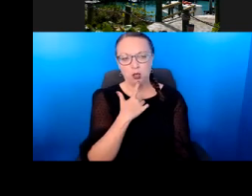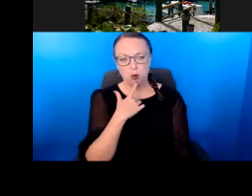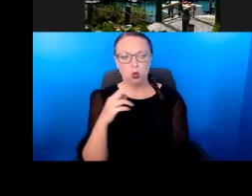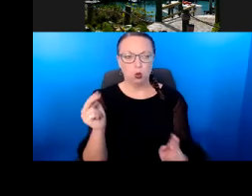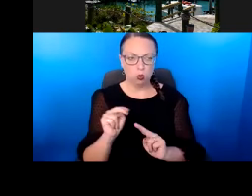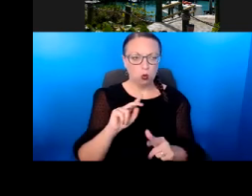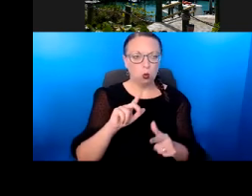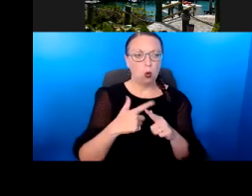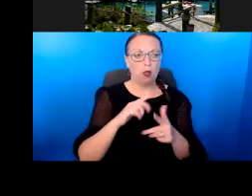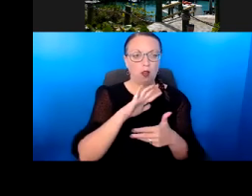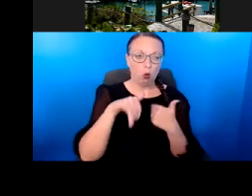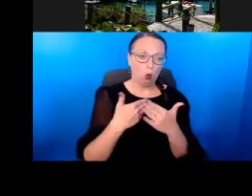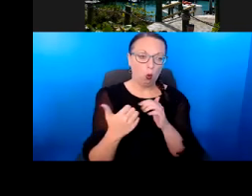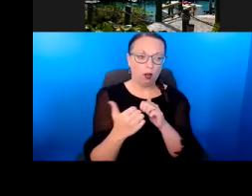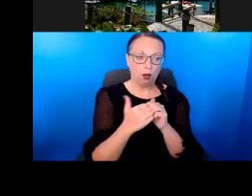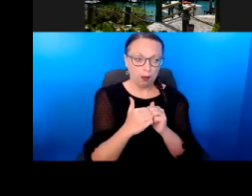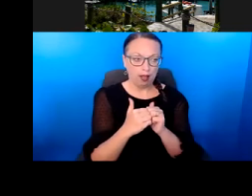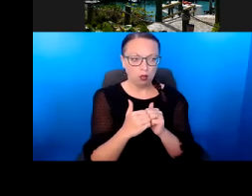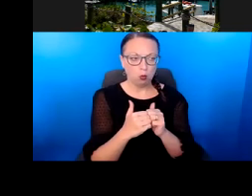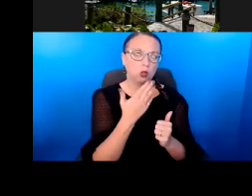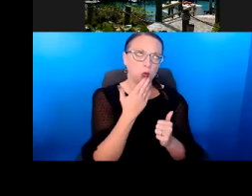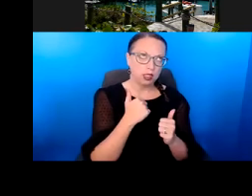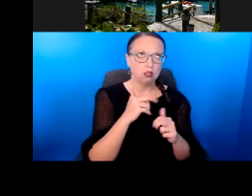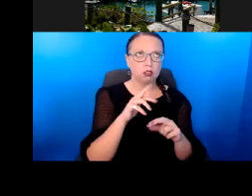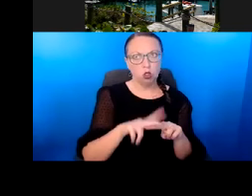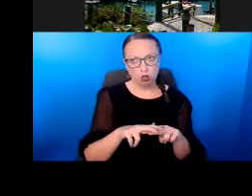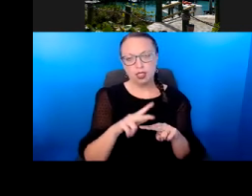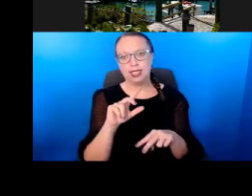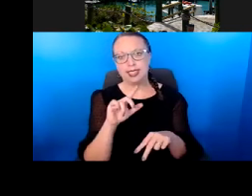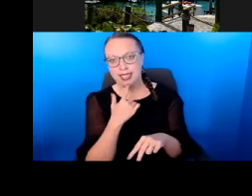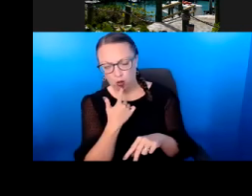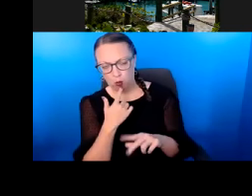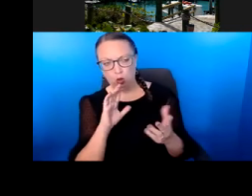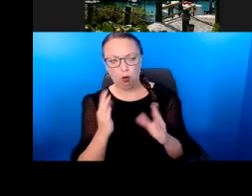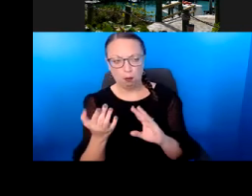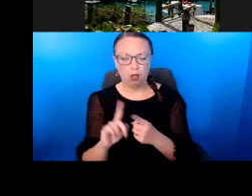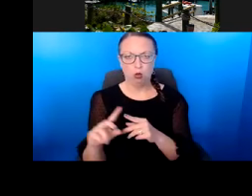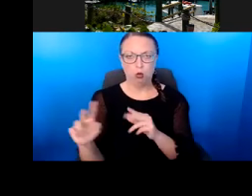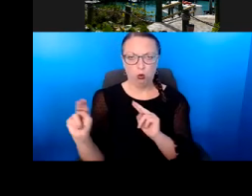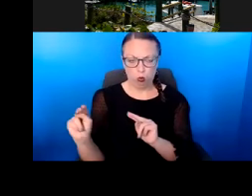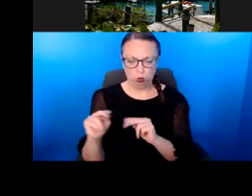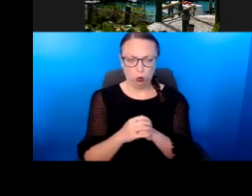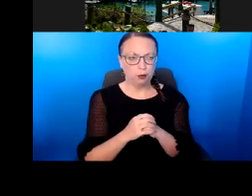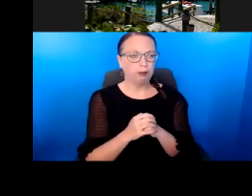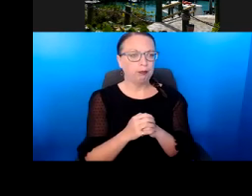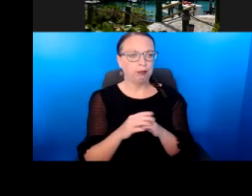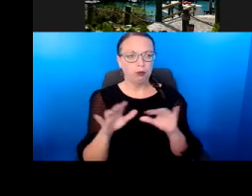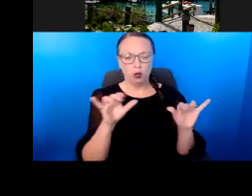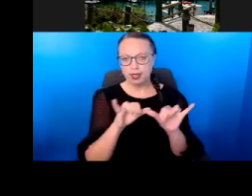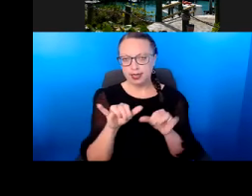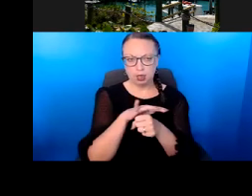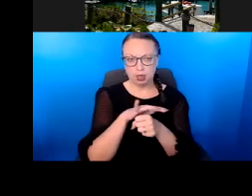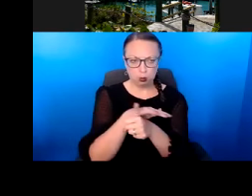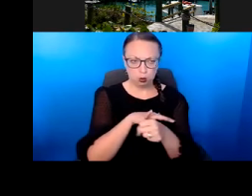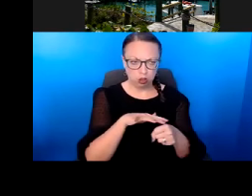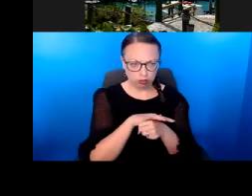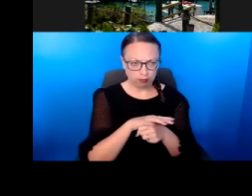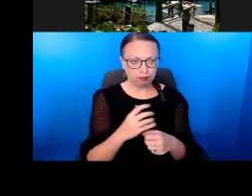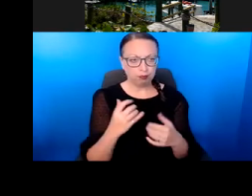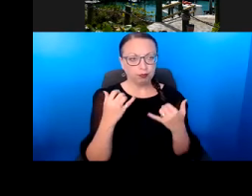versus, sweet, sour, and salty versus neutral for that same region. If we now look